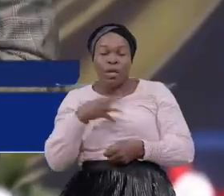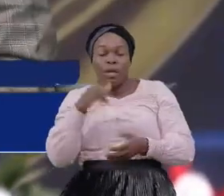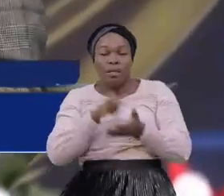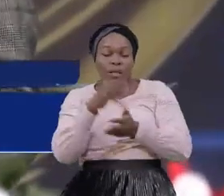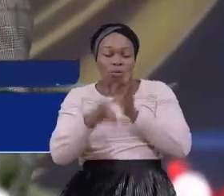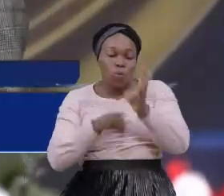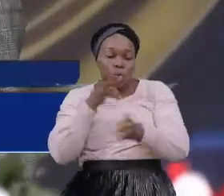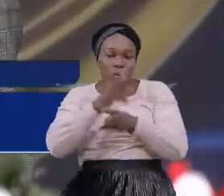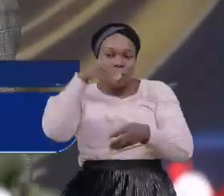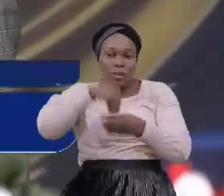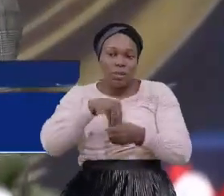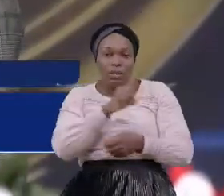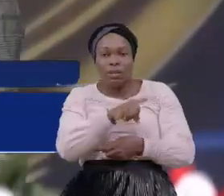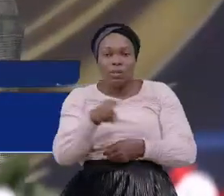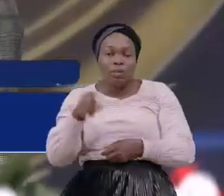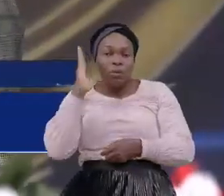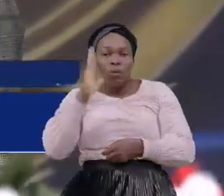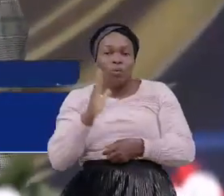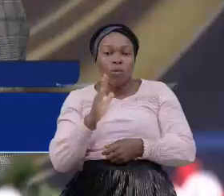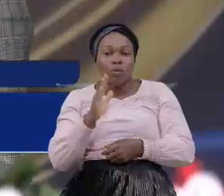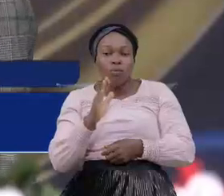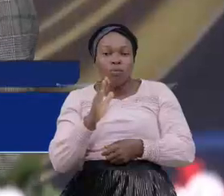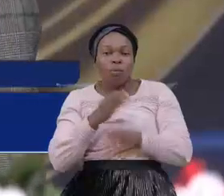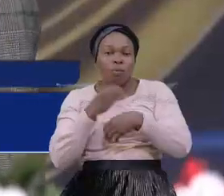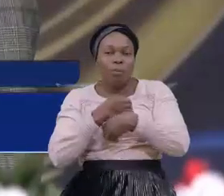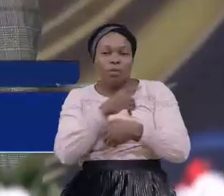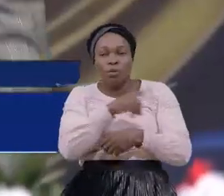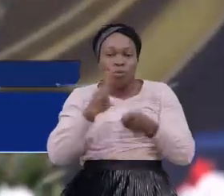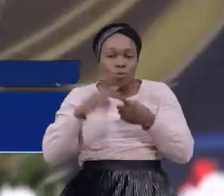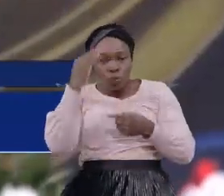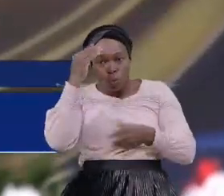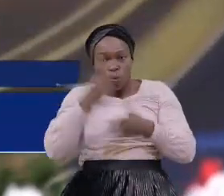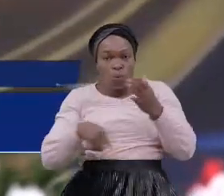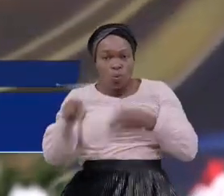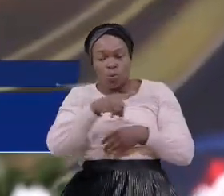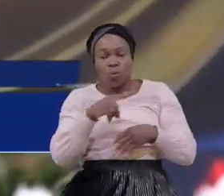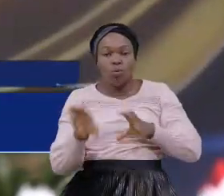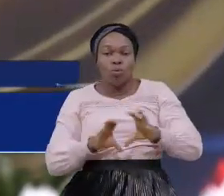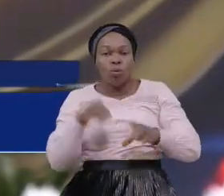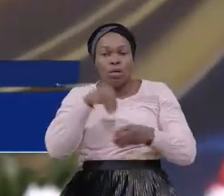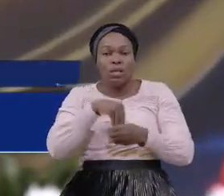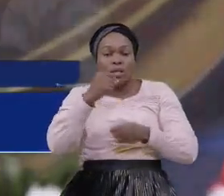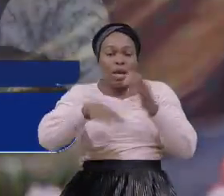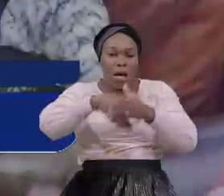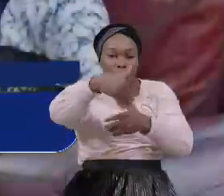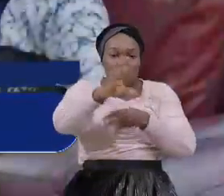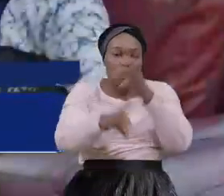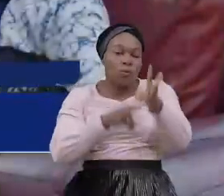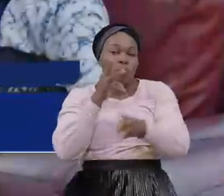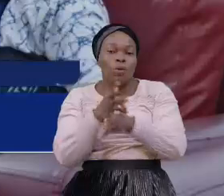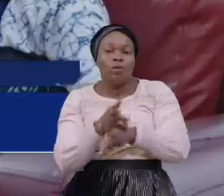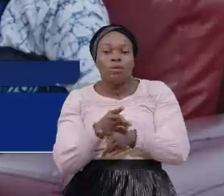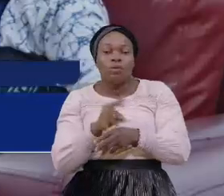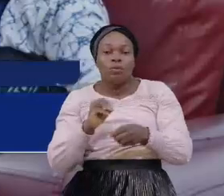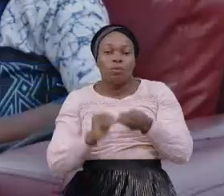determine what you see, what you do of the outside world. Recover it. Number two, restoring